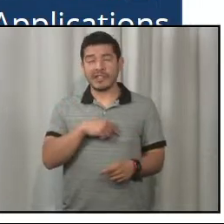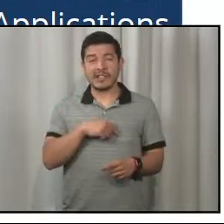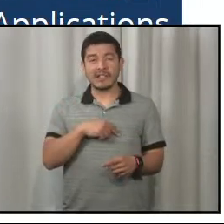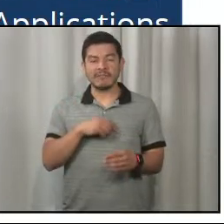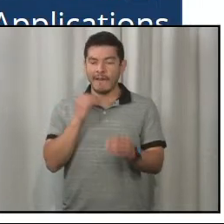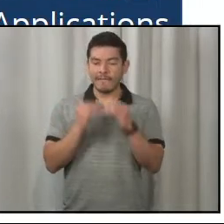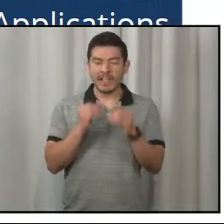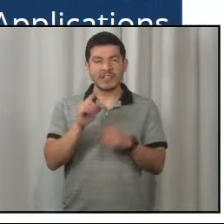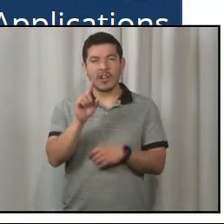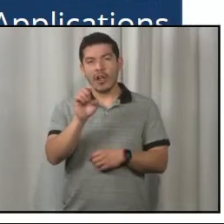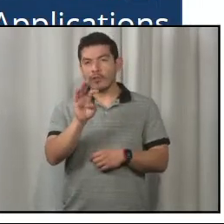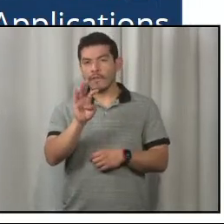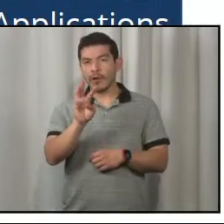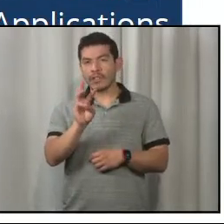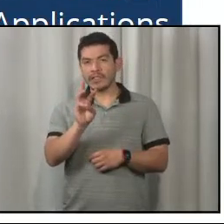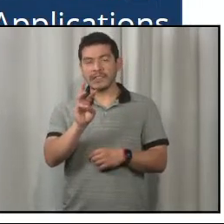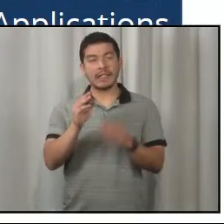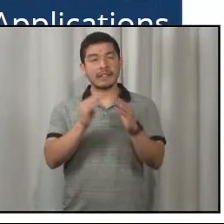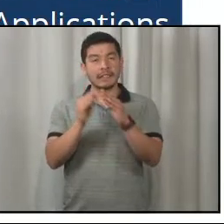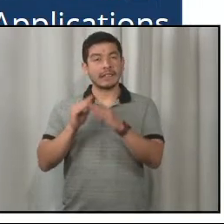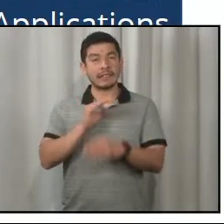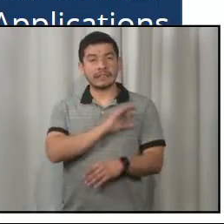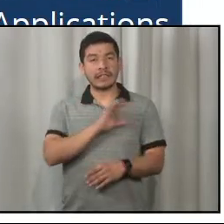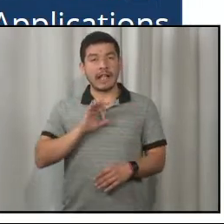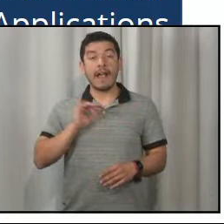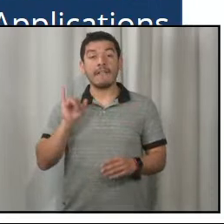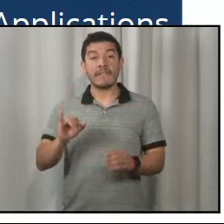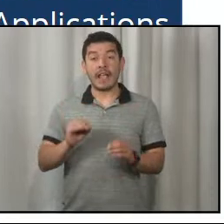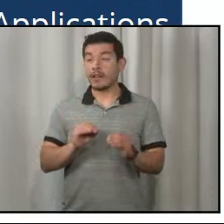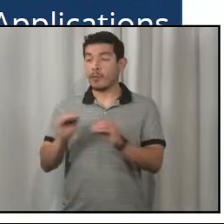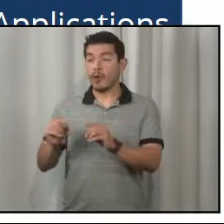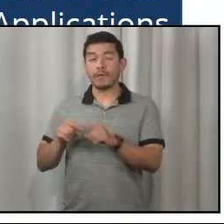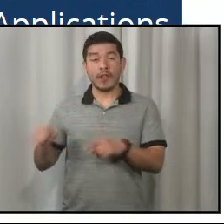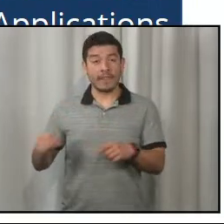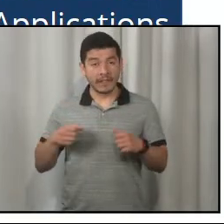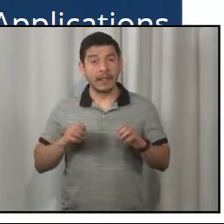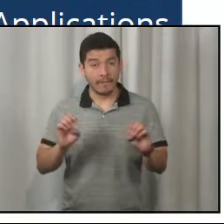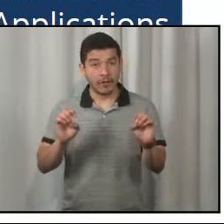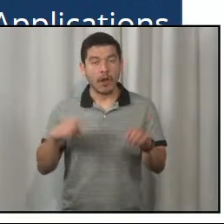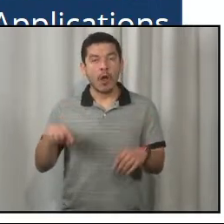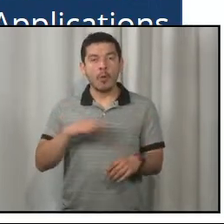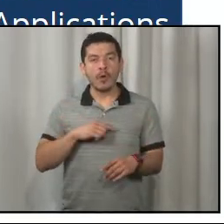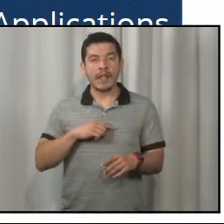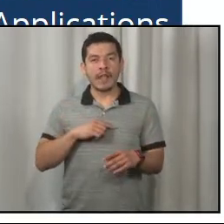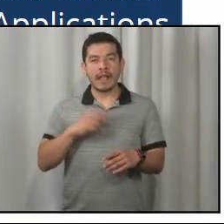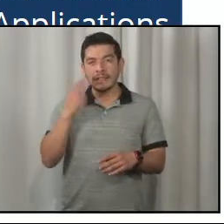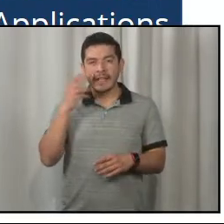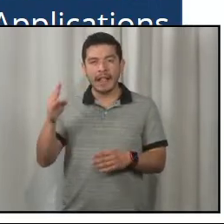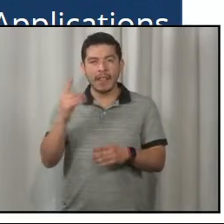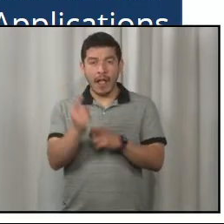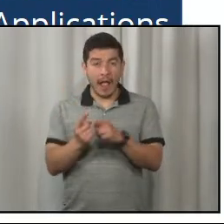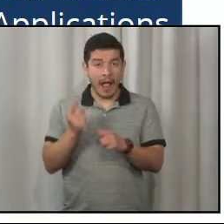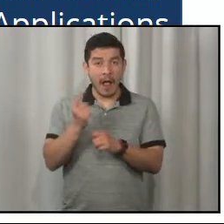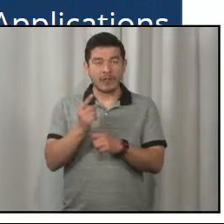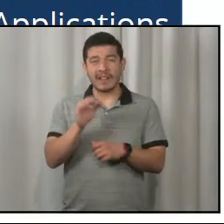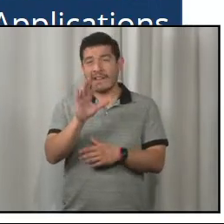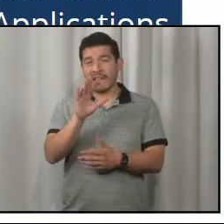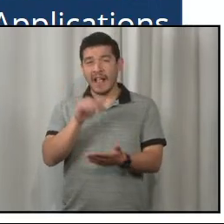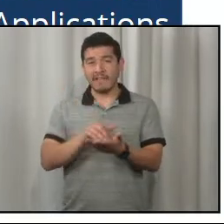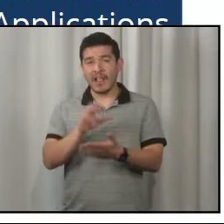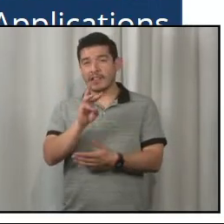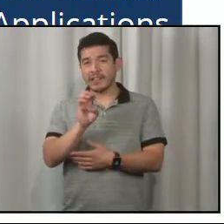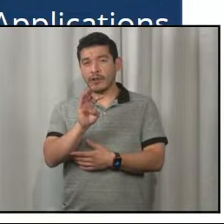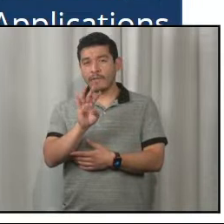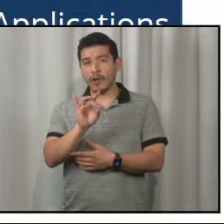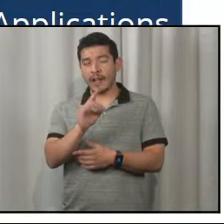about 146 city staff that have been reassigned to this effort. We tracked their numbers of hours, and it's 5,648